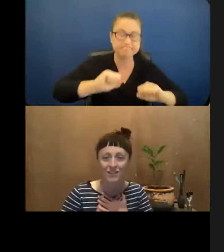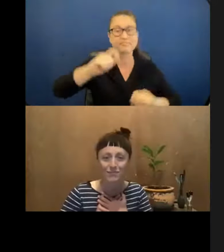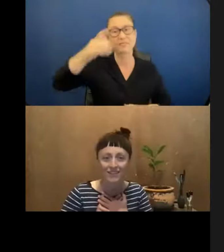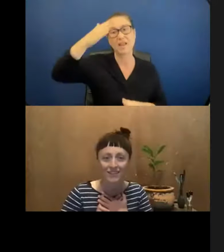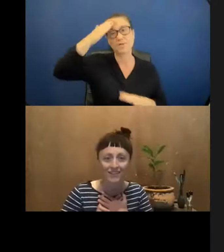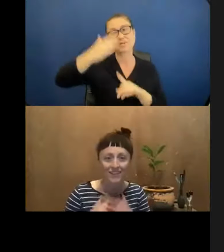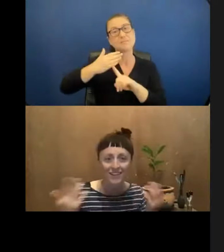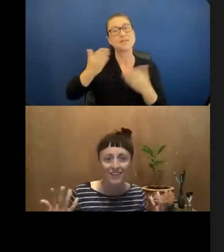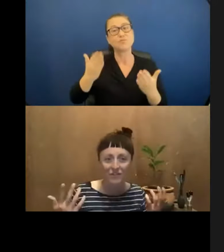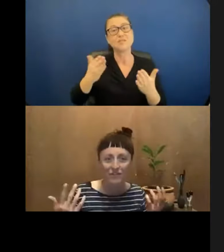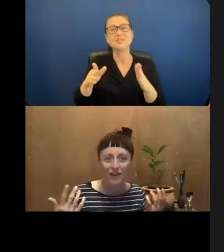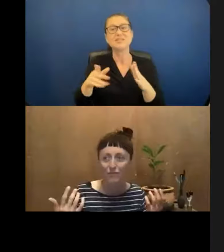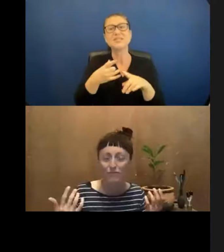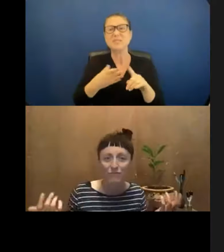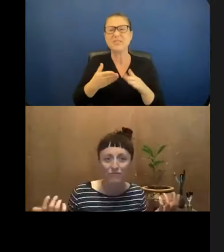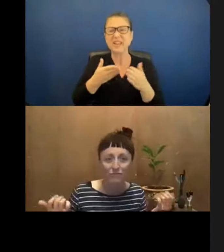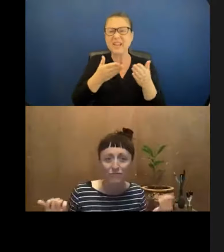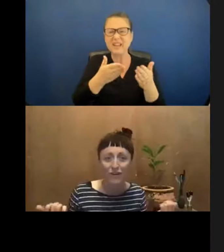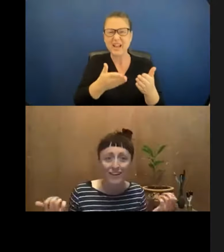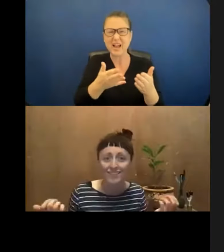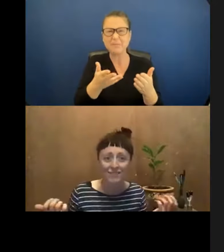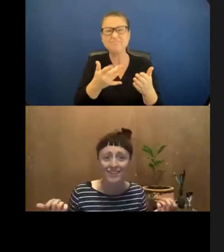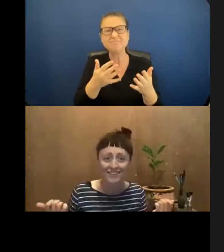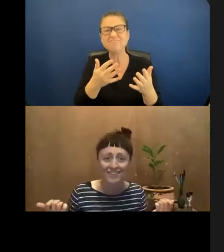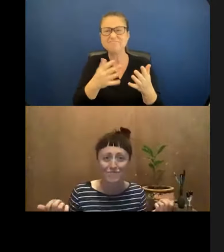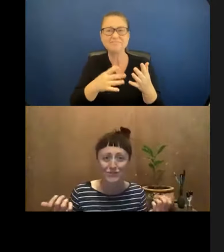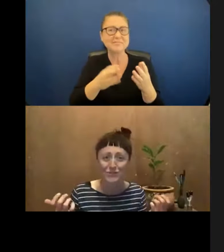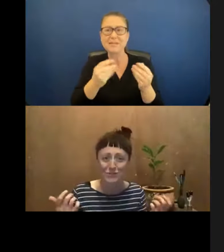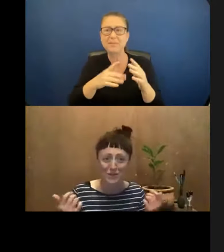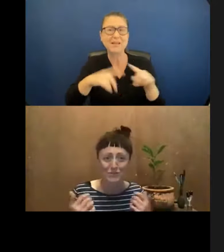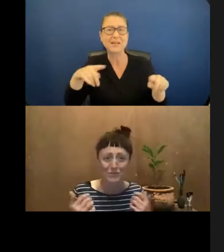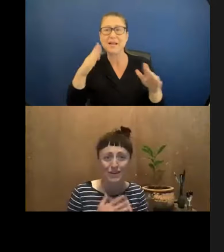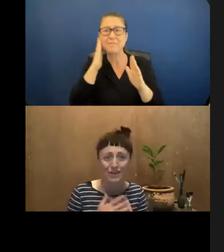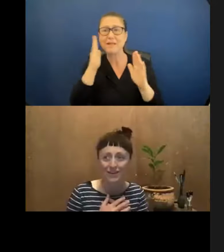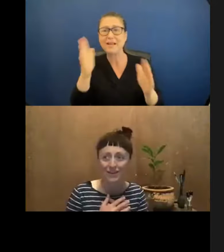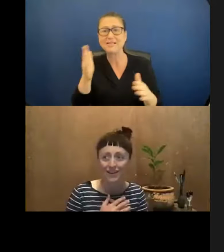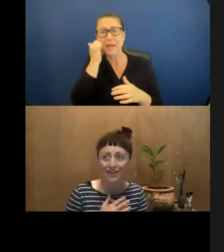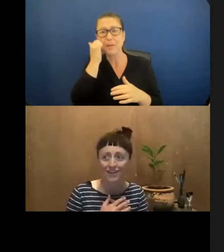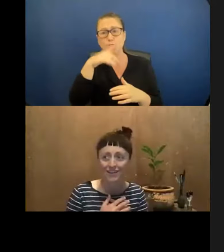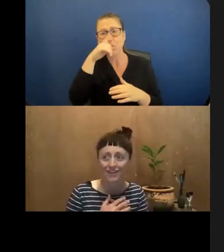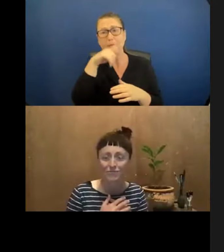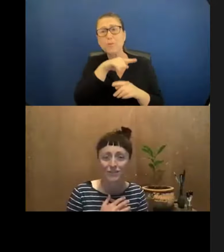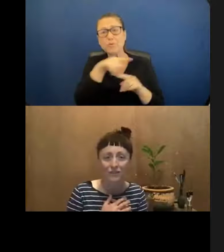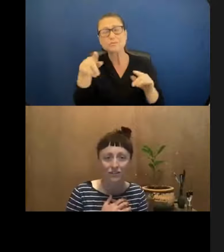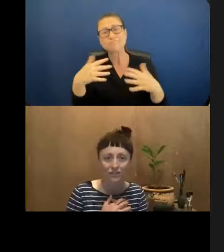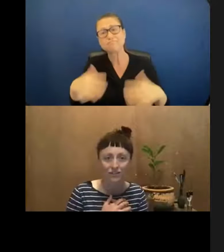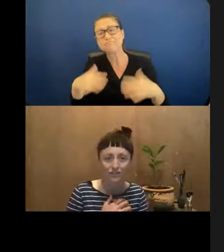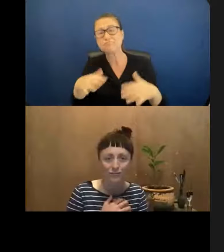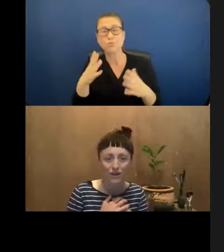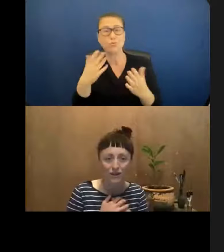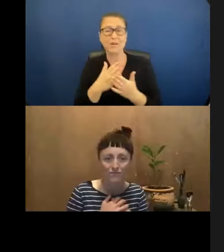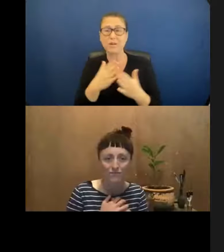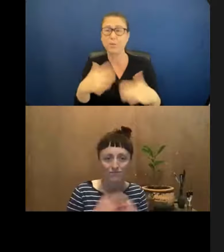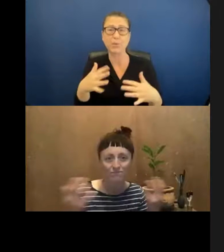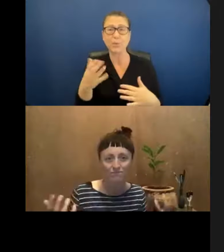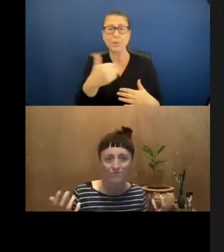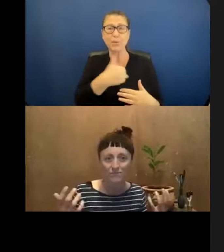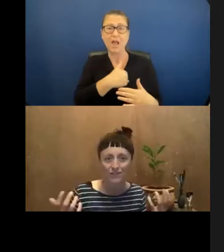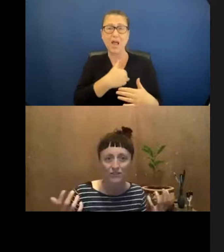in particular, um, various amazing Aboriginal people who have, uh, been so generous, um,